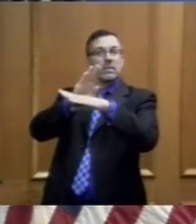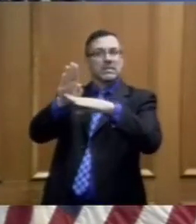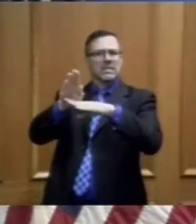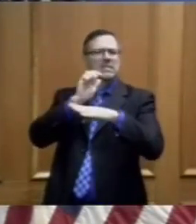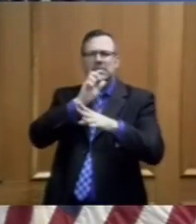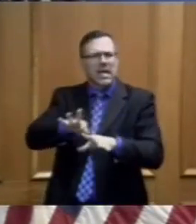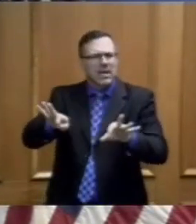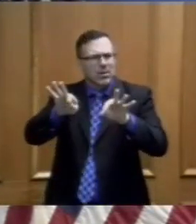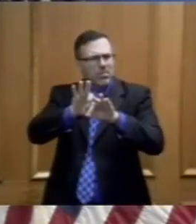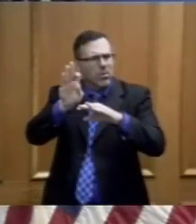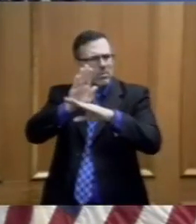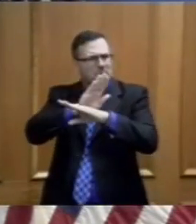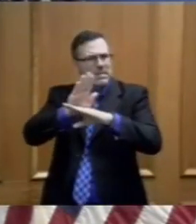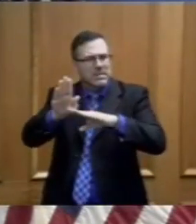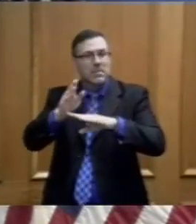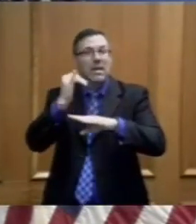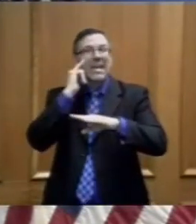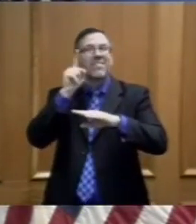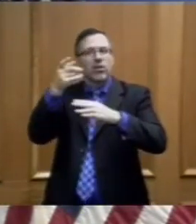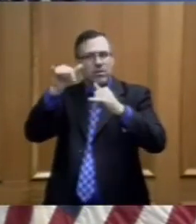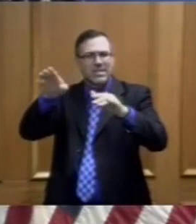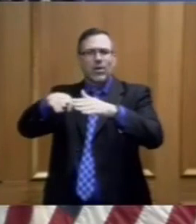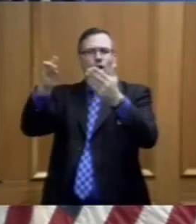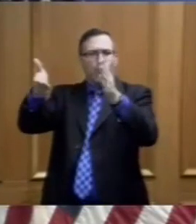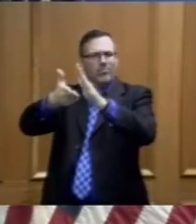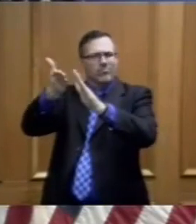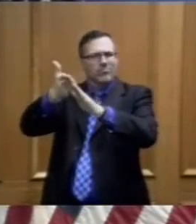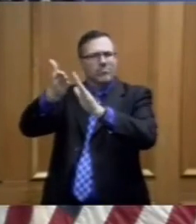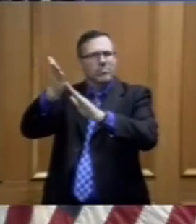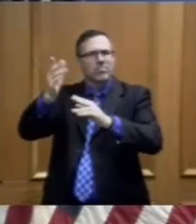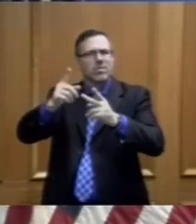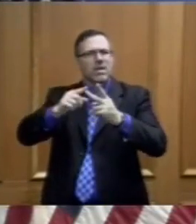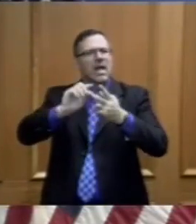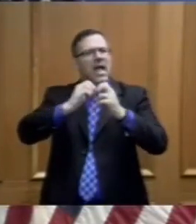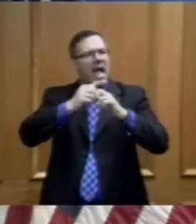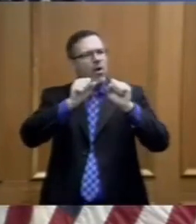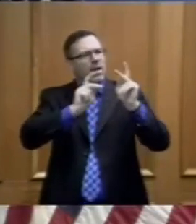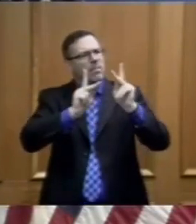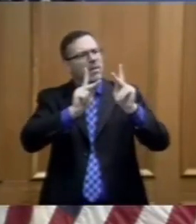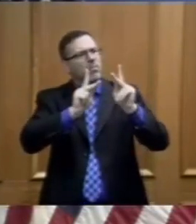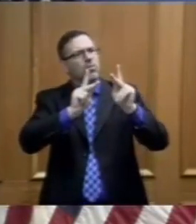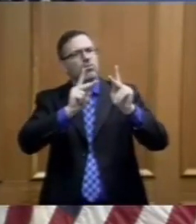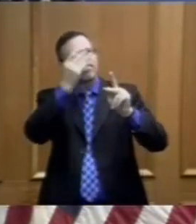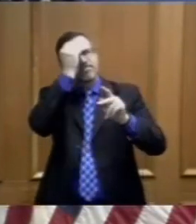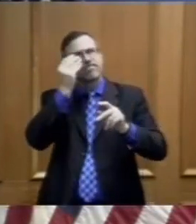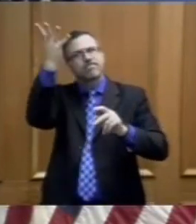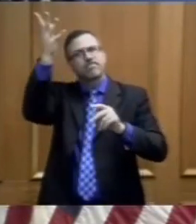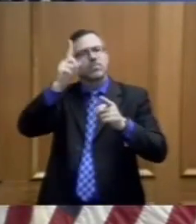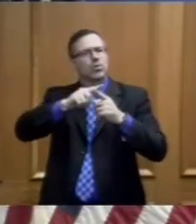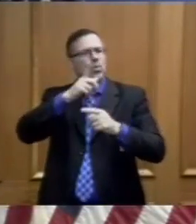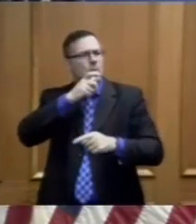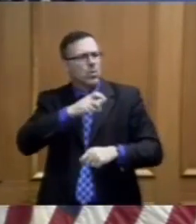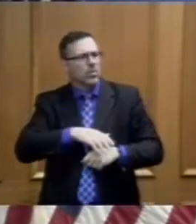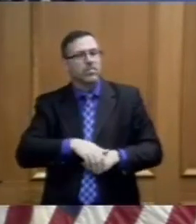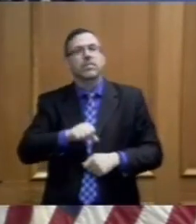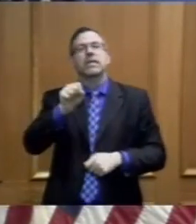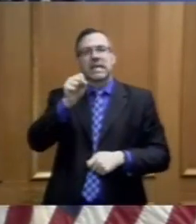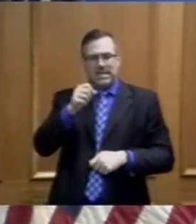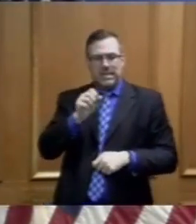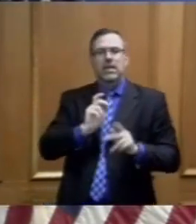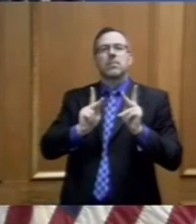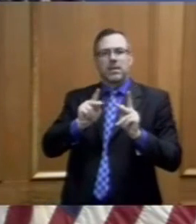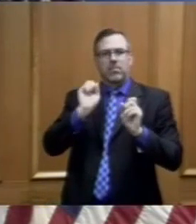operating outside of your mandate? And is there a way for people to report that business? Yeah, they should report that to their local law